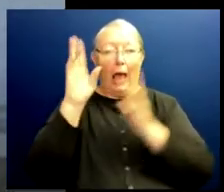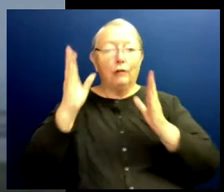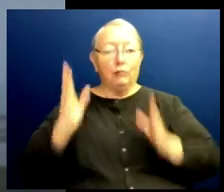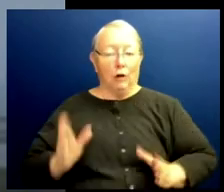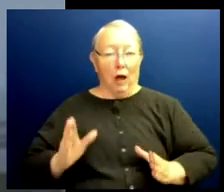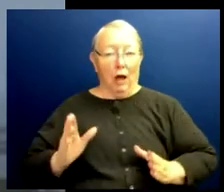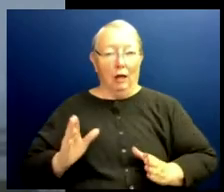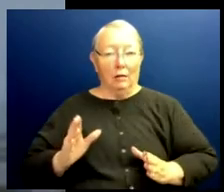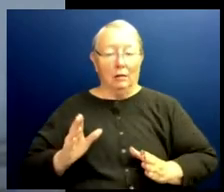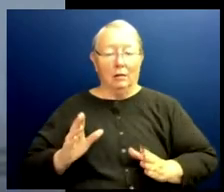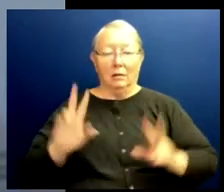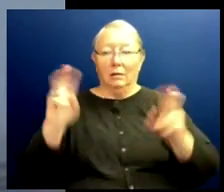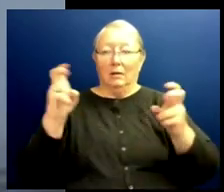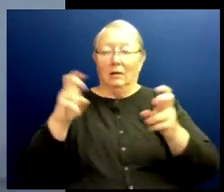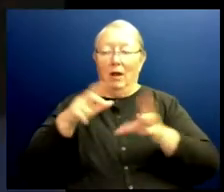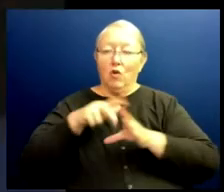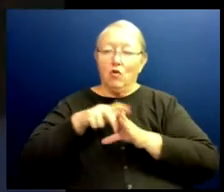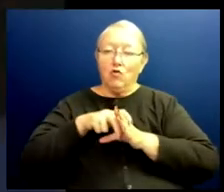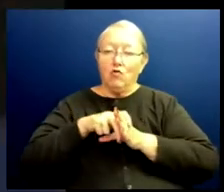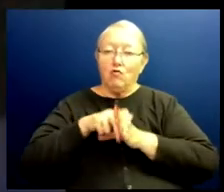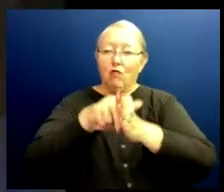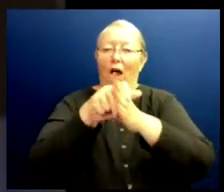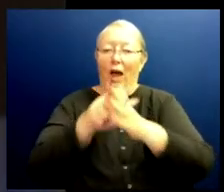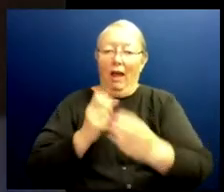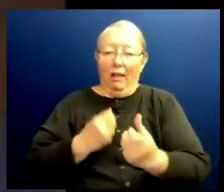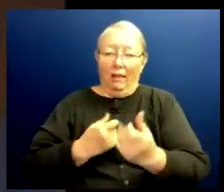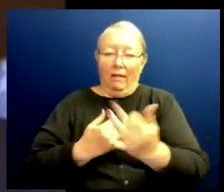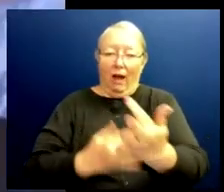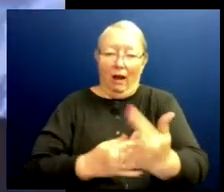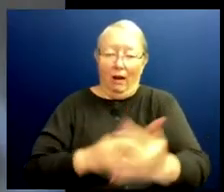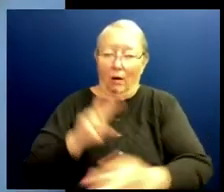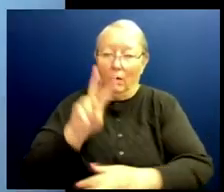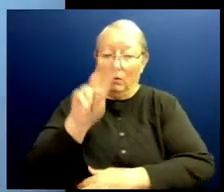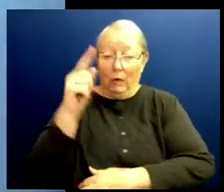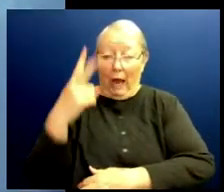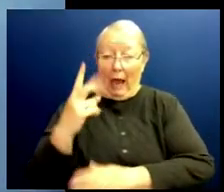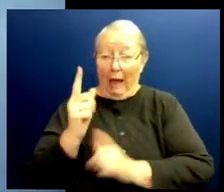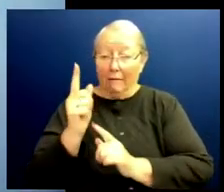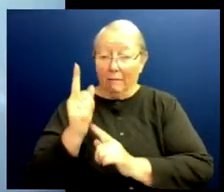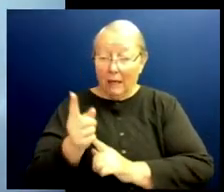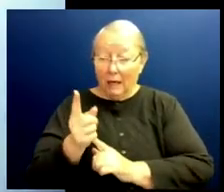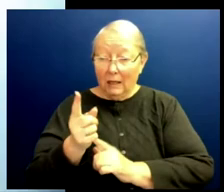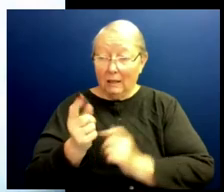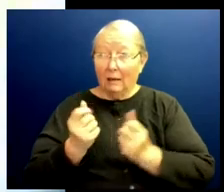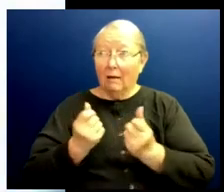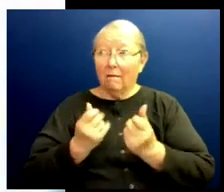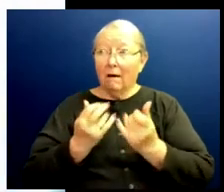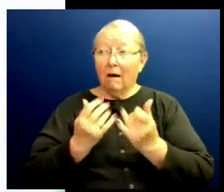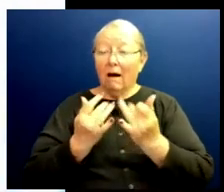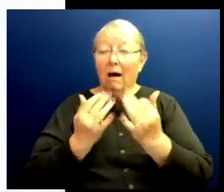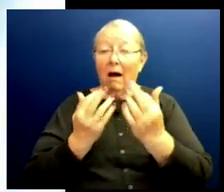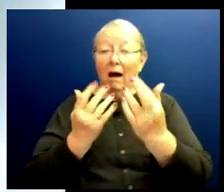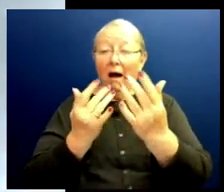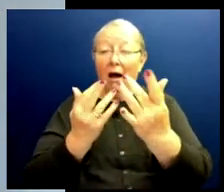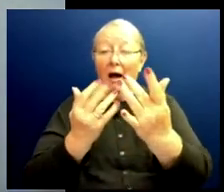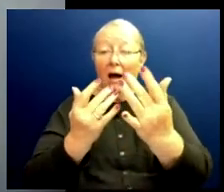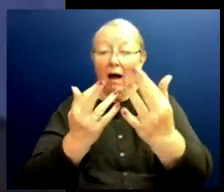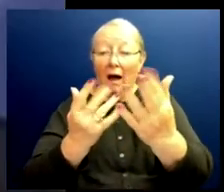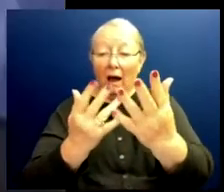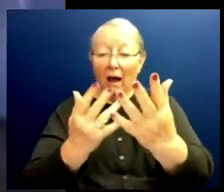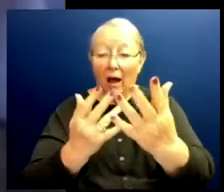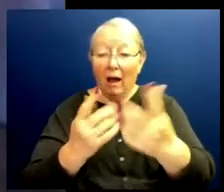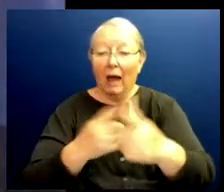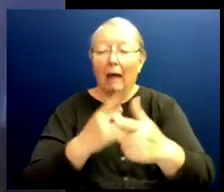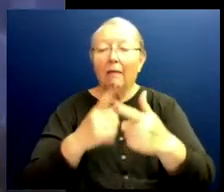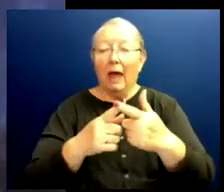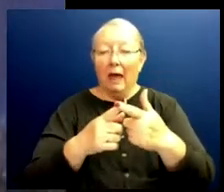fire. For the first 2.5 minutes, the shuttle is propelled by the solid rocket boosters, which then are ejected, and you'll see